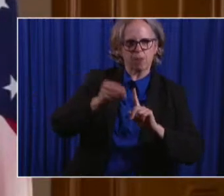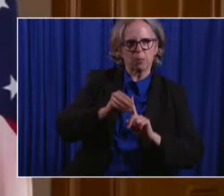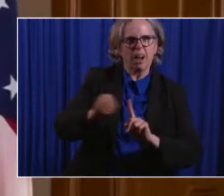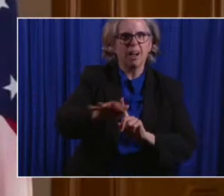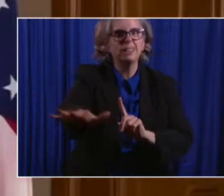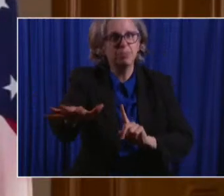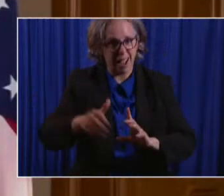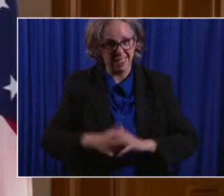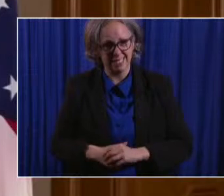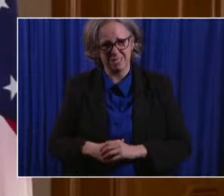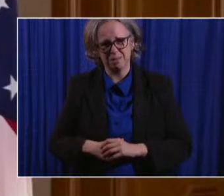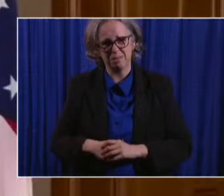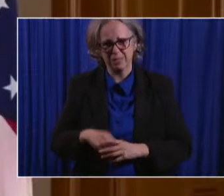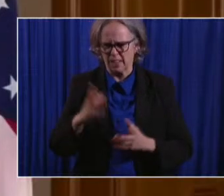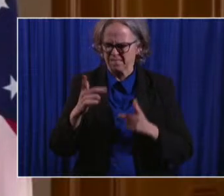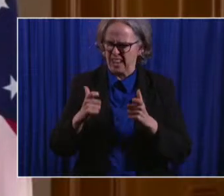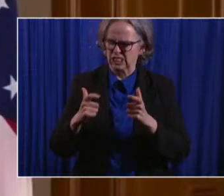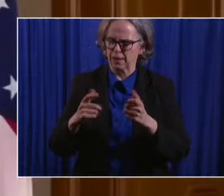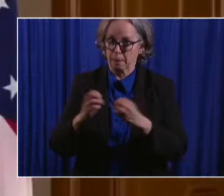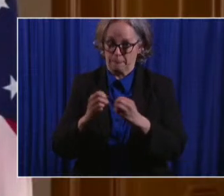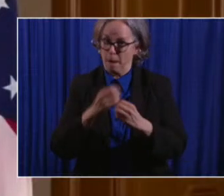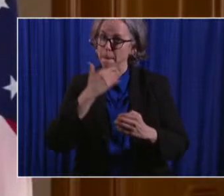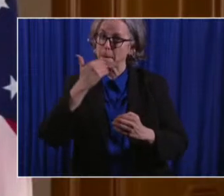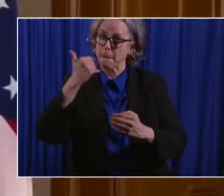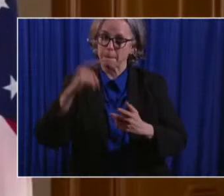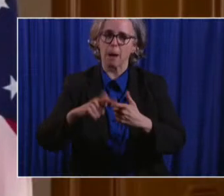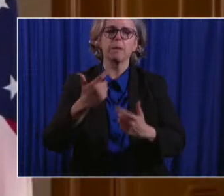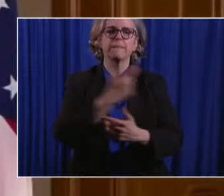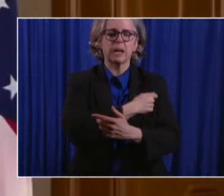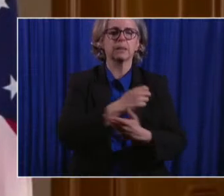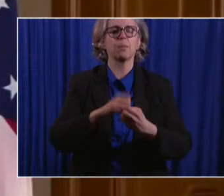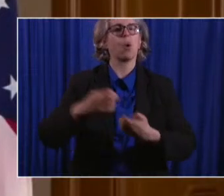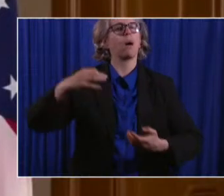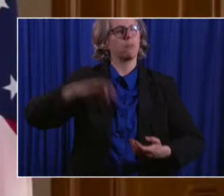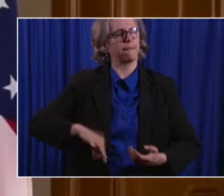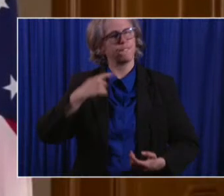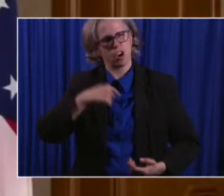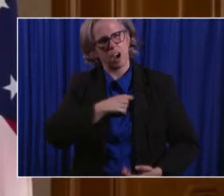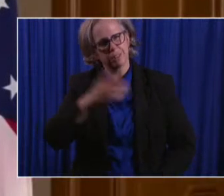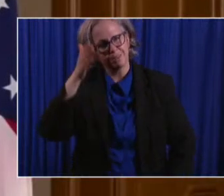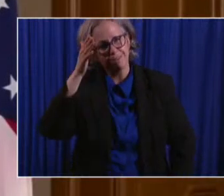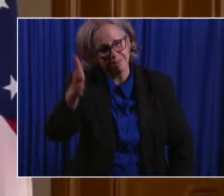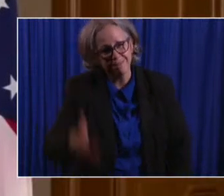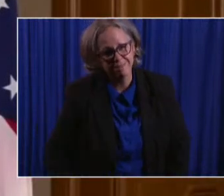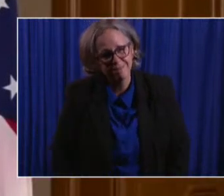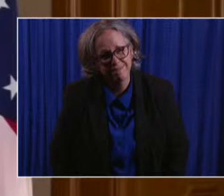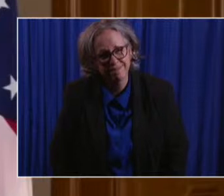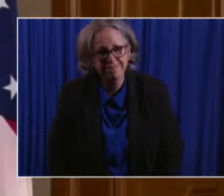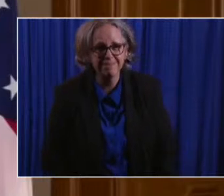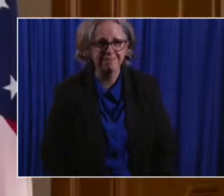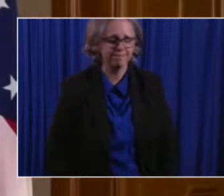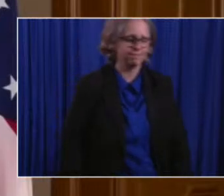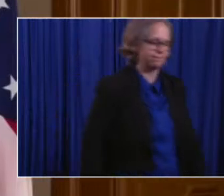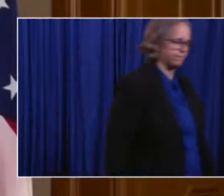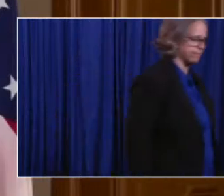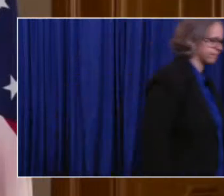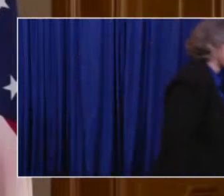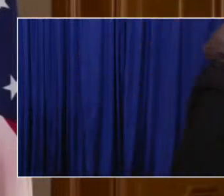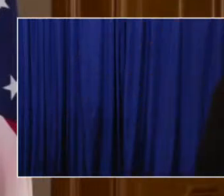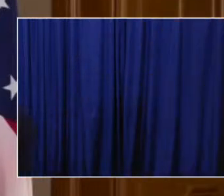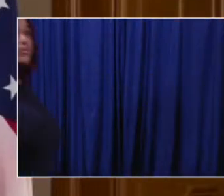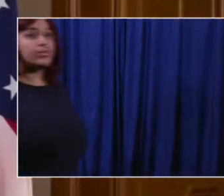things, the better off we are. Next question is from Tom Jackson at the Sandusky